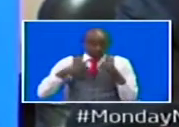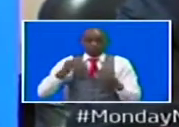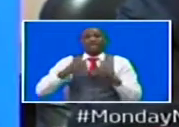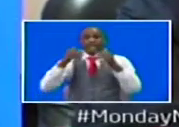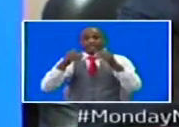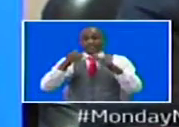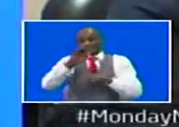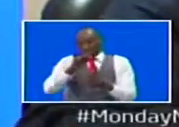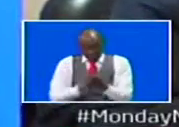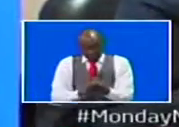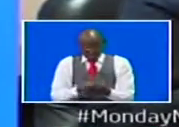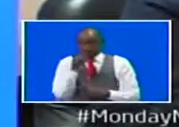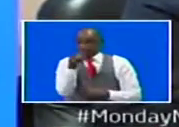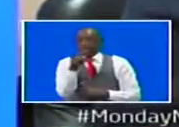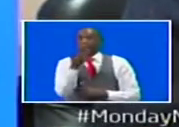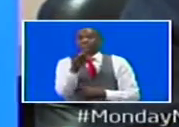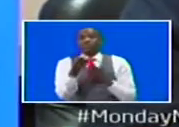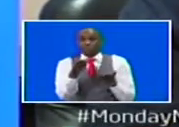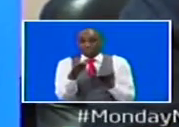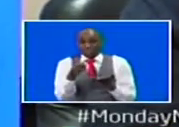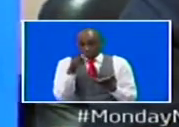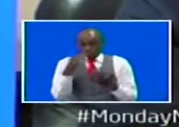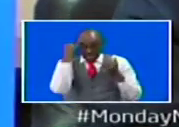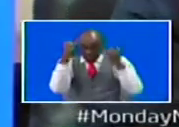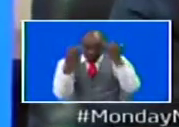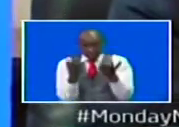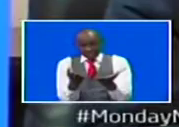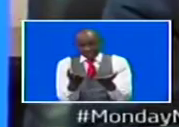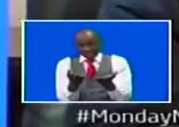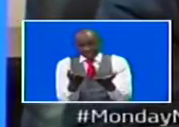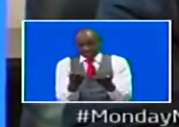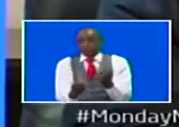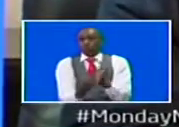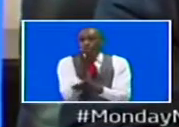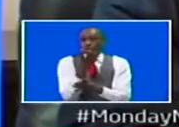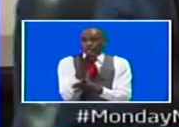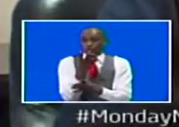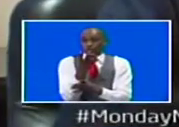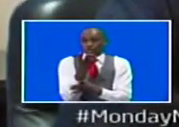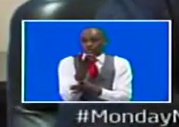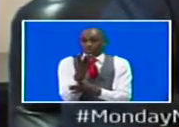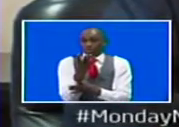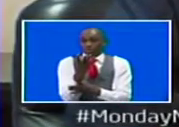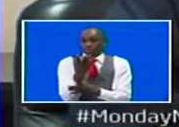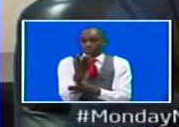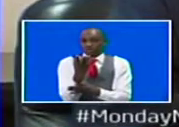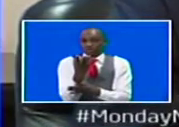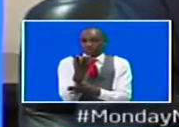stage, which will now be innovation, growth, and